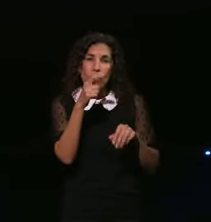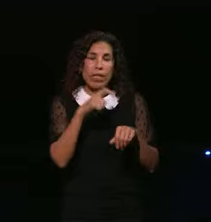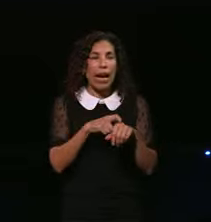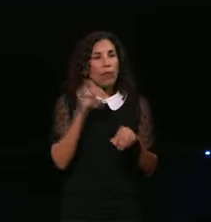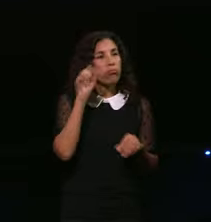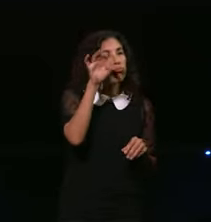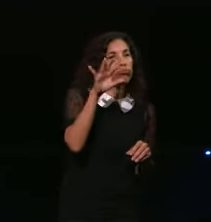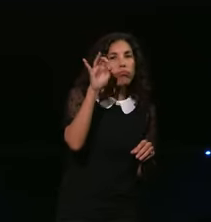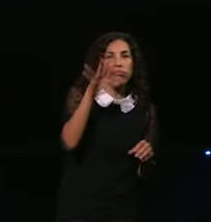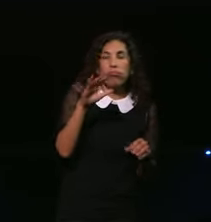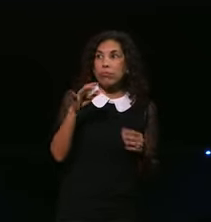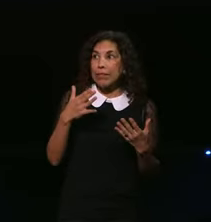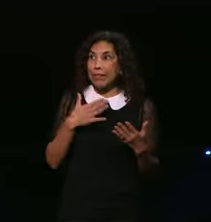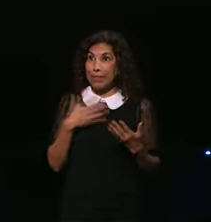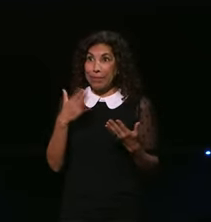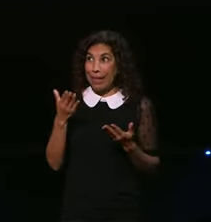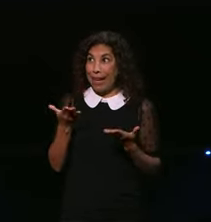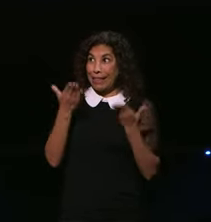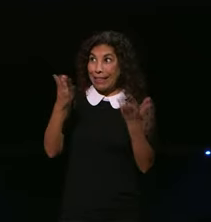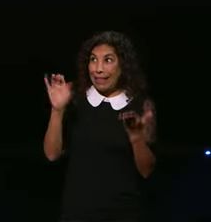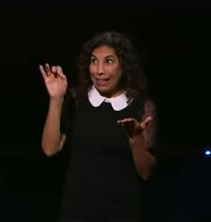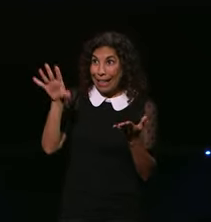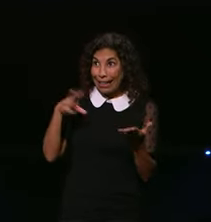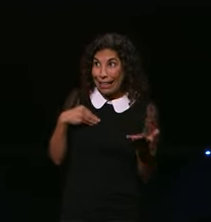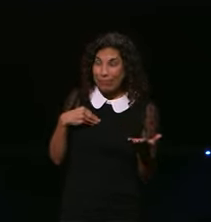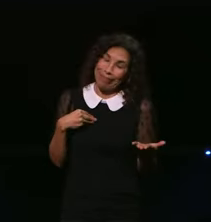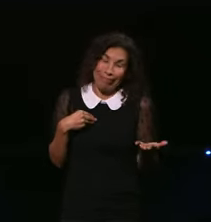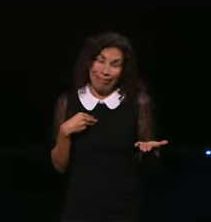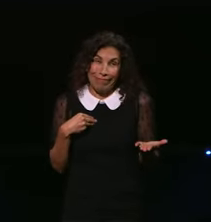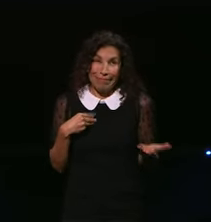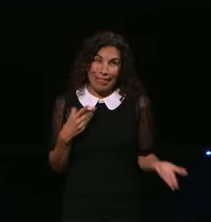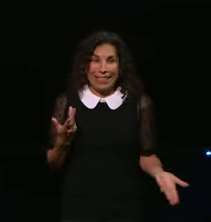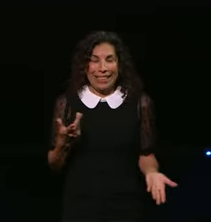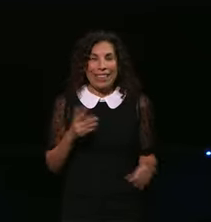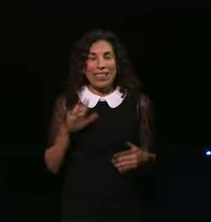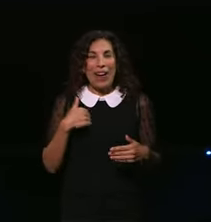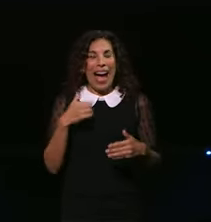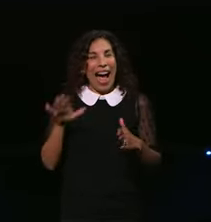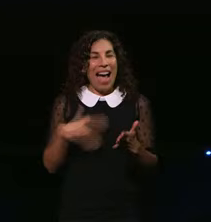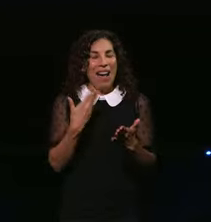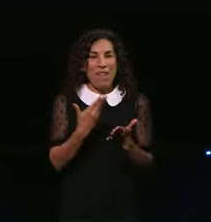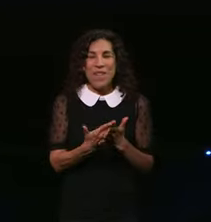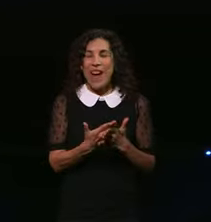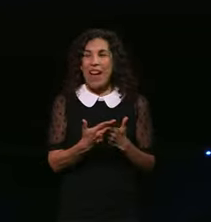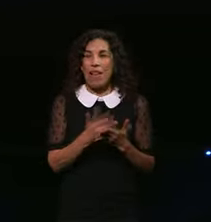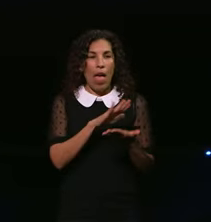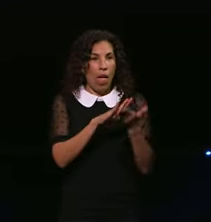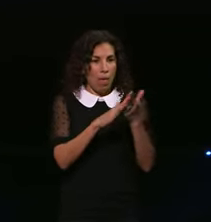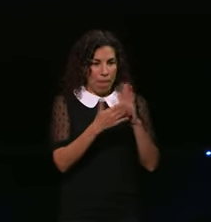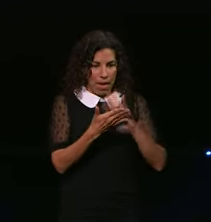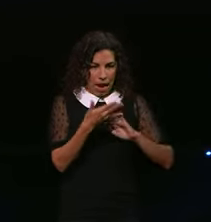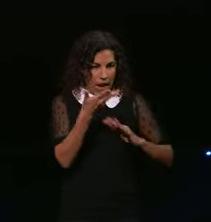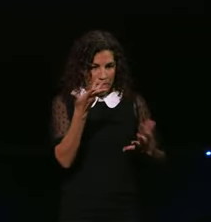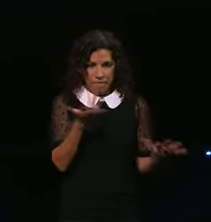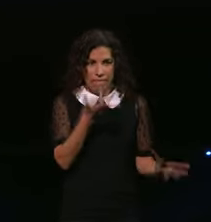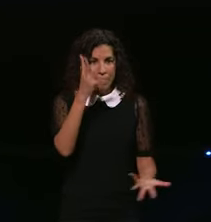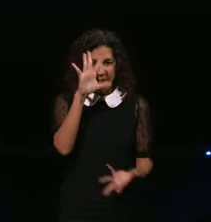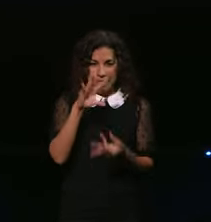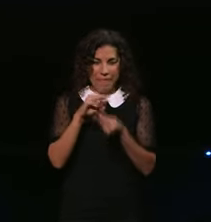but he didn't really take my suggestions. So I arrive, and then I just become this thing that